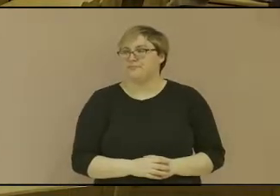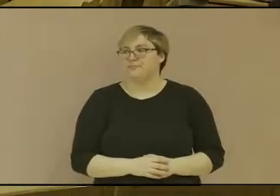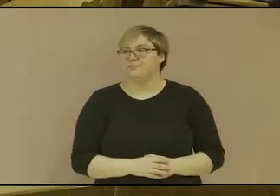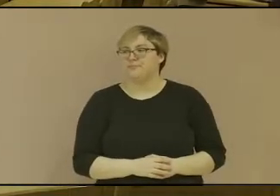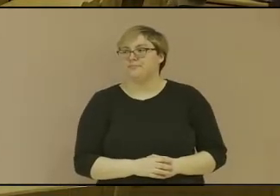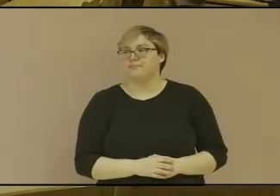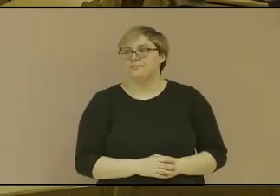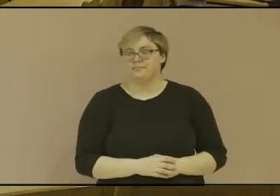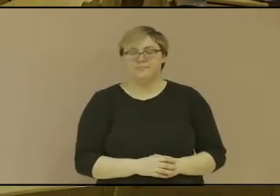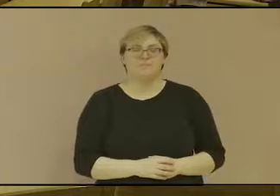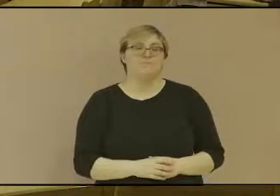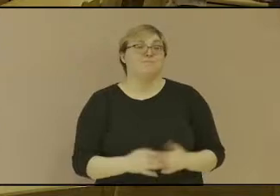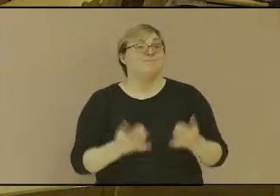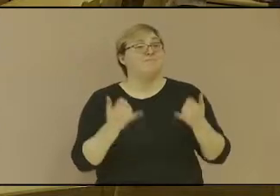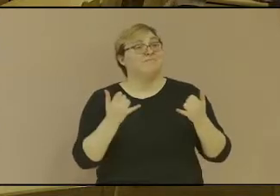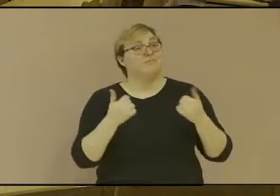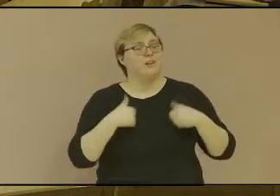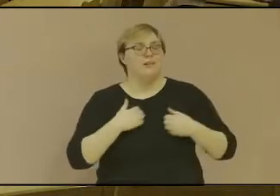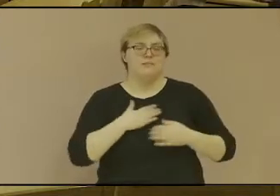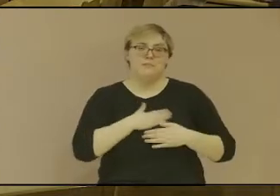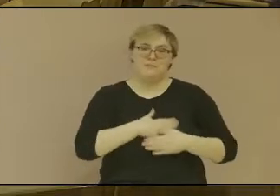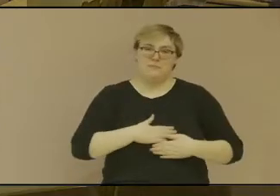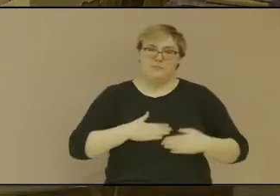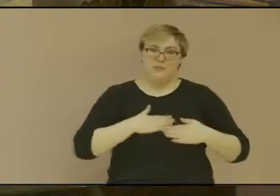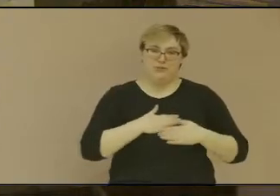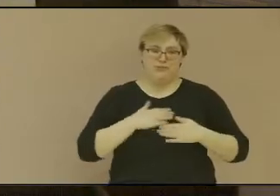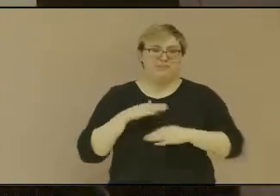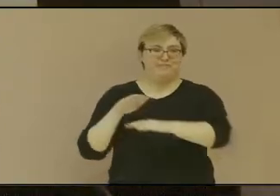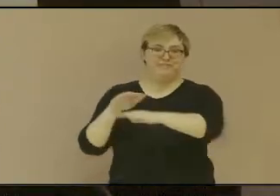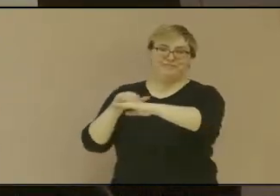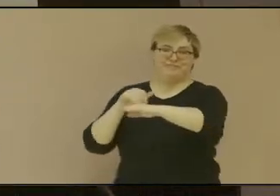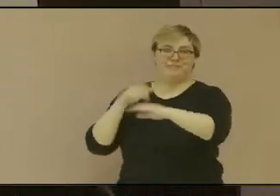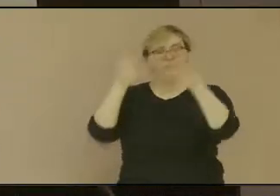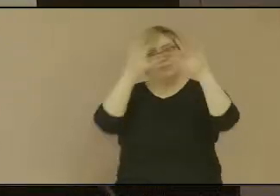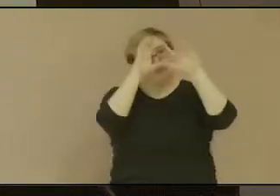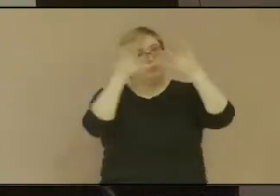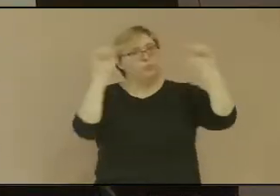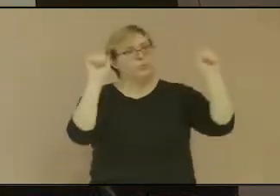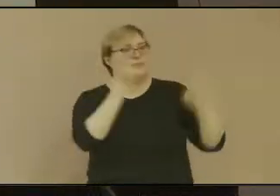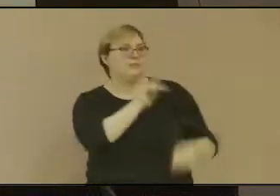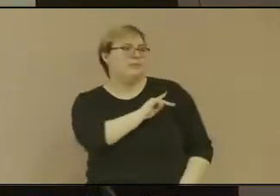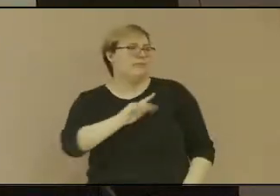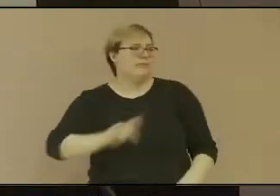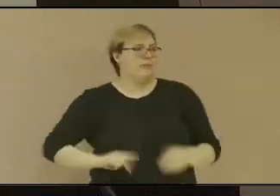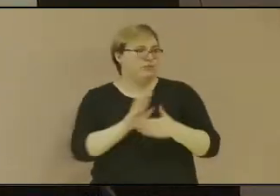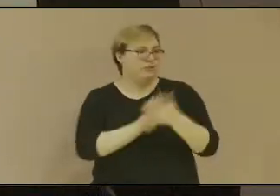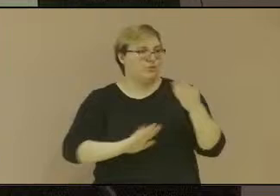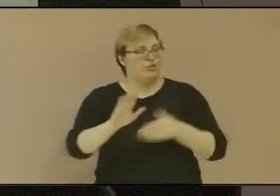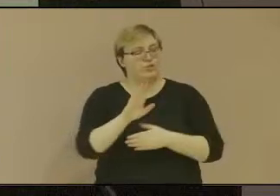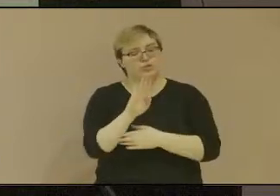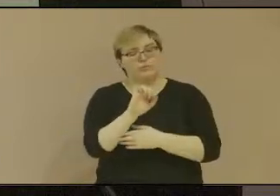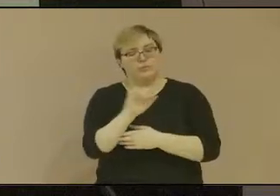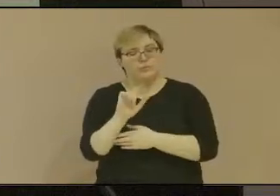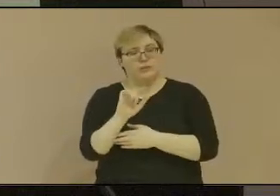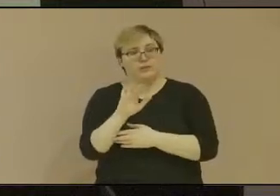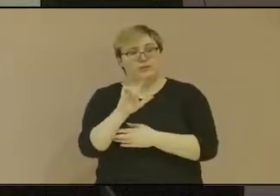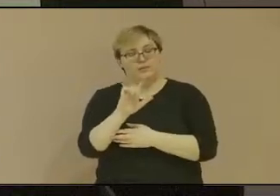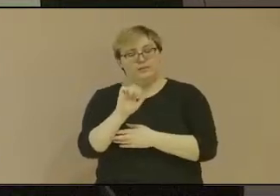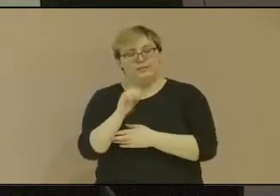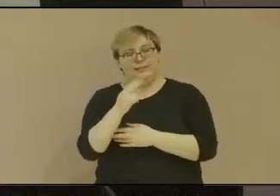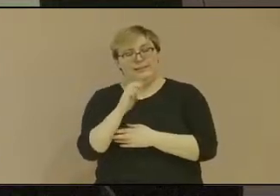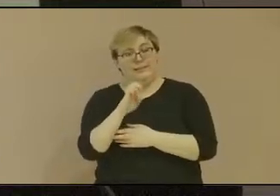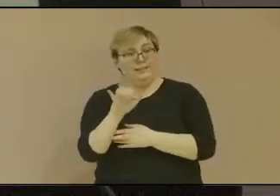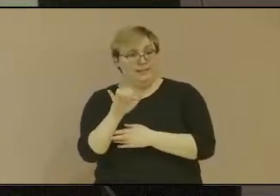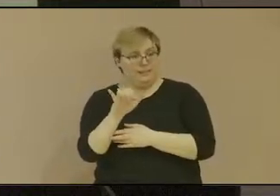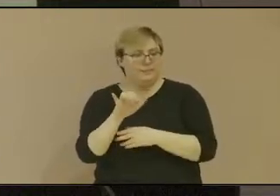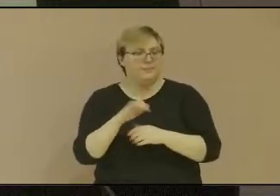And now I have the pleasure of inviting to the podium the president of King's College, Bill Leahy. And I'd like to take